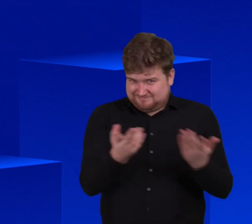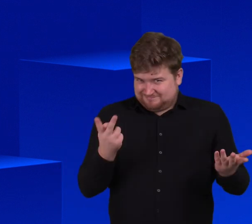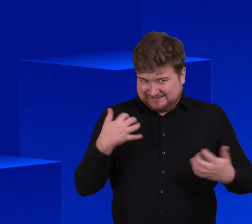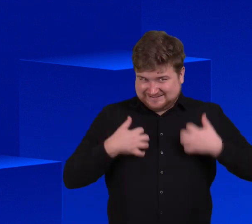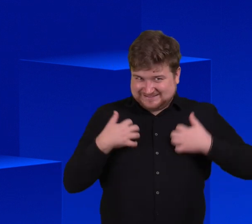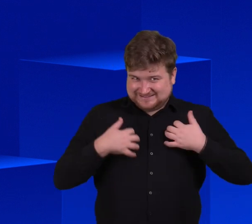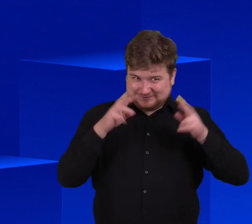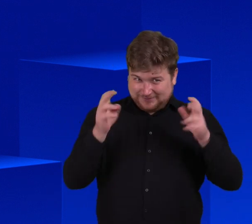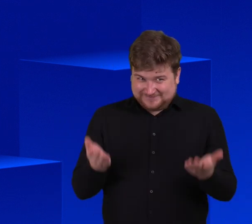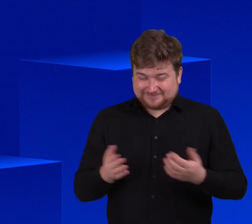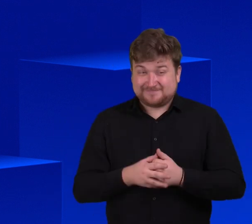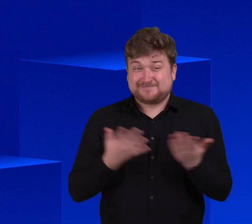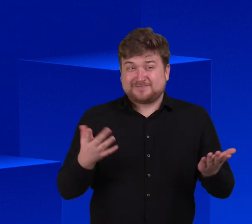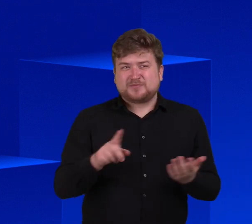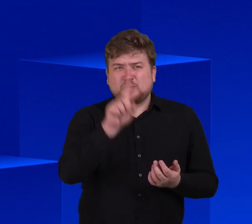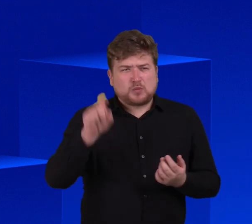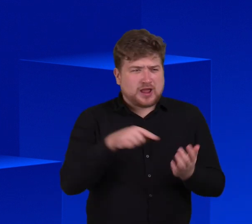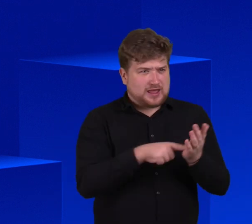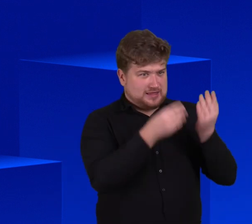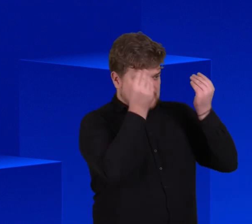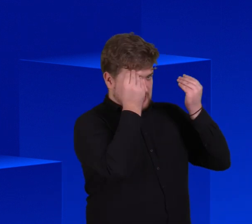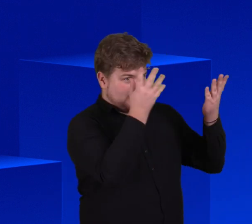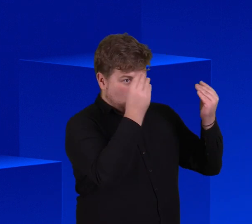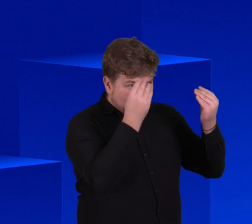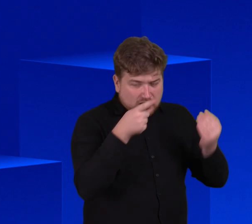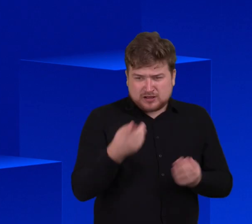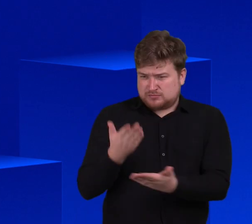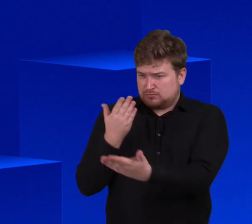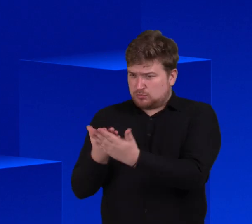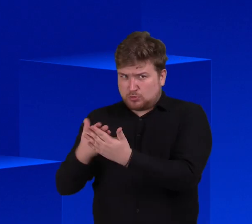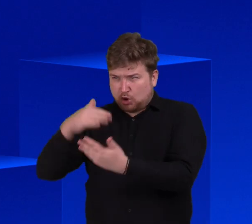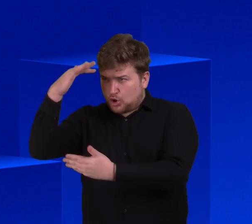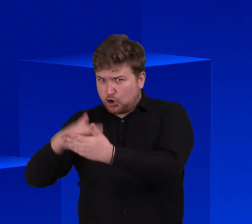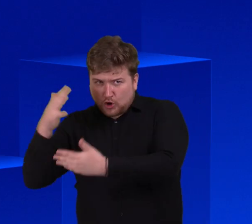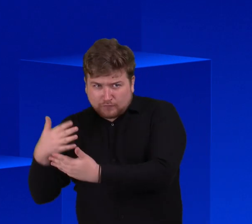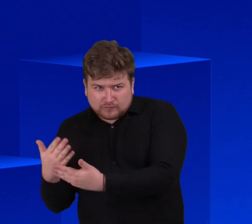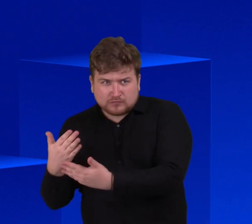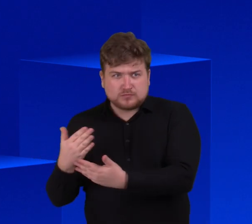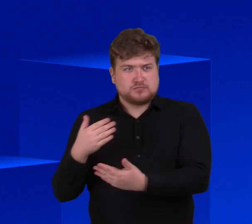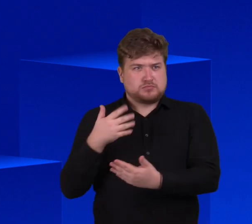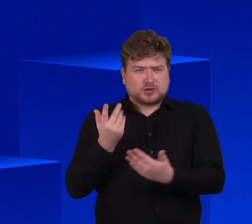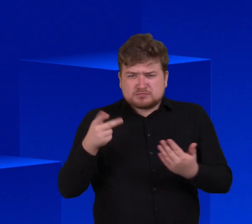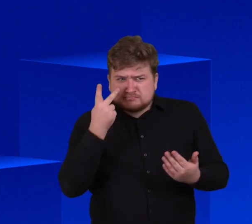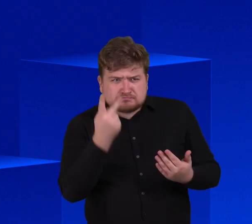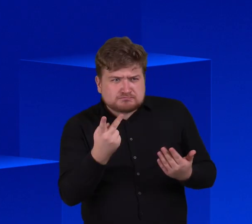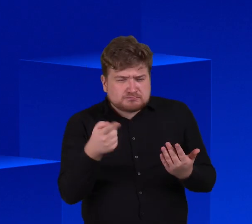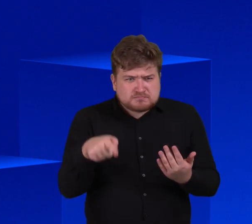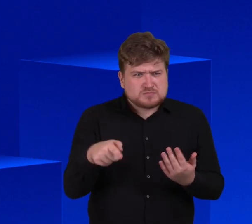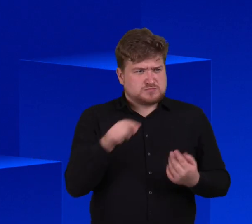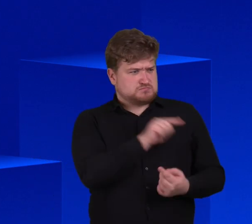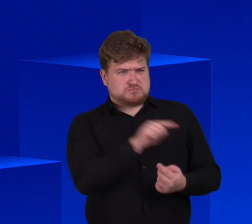for decision making. And also, hopefully, it will be inspirational to the panel that will be led by Michał later